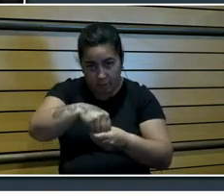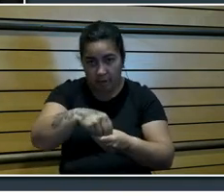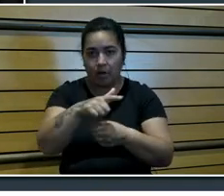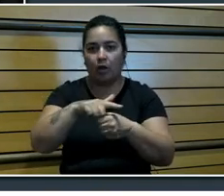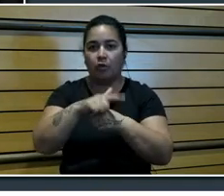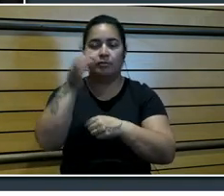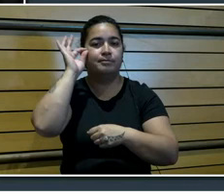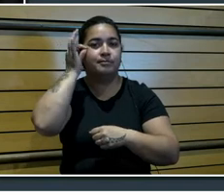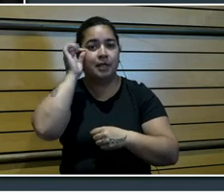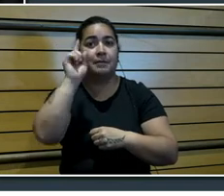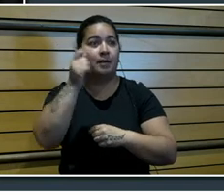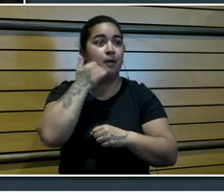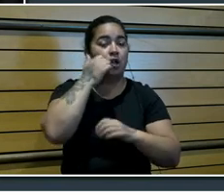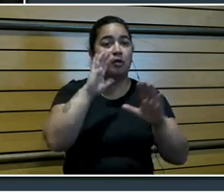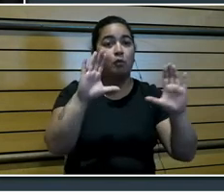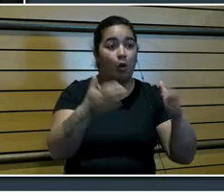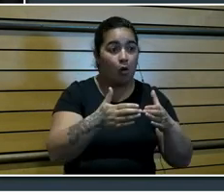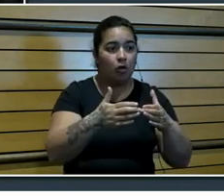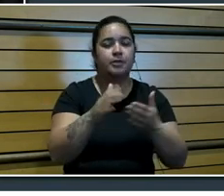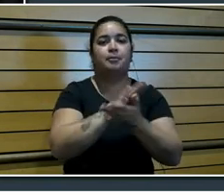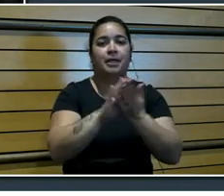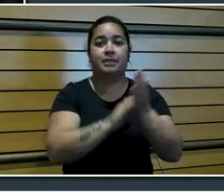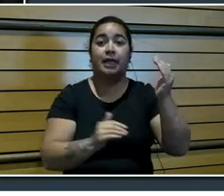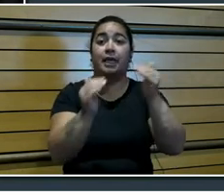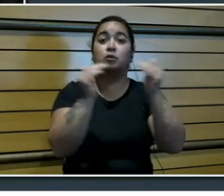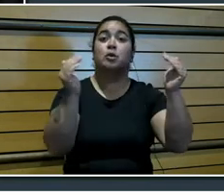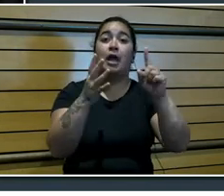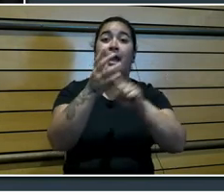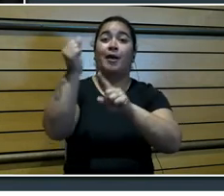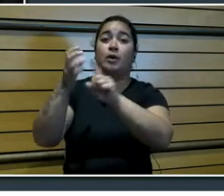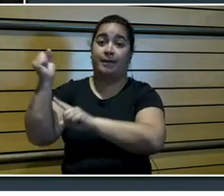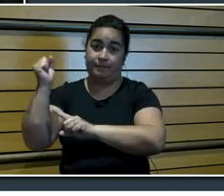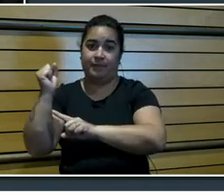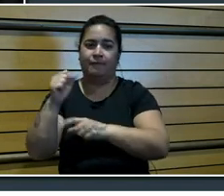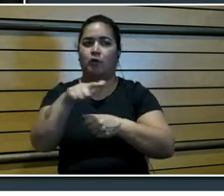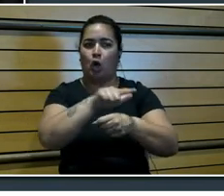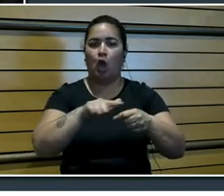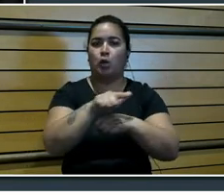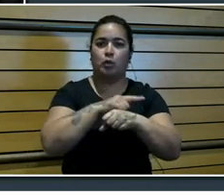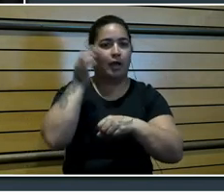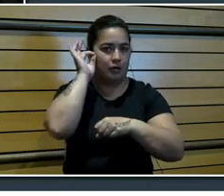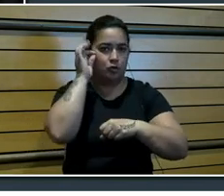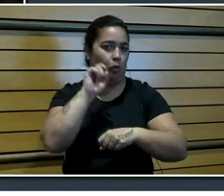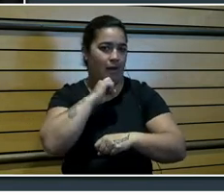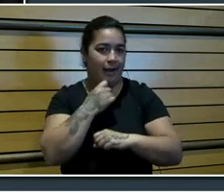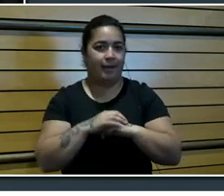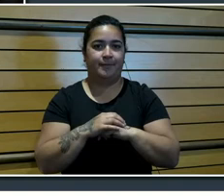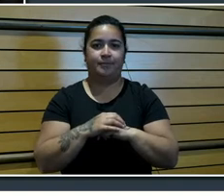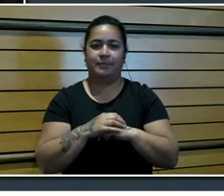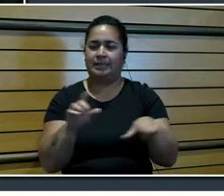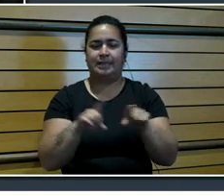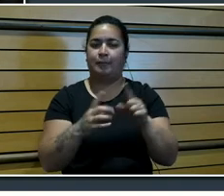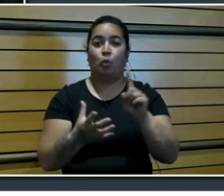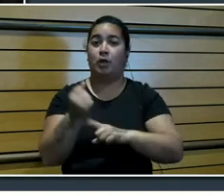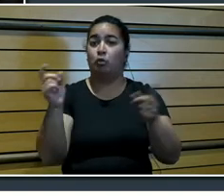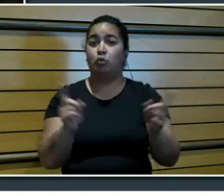to be the mechanism that ensures these equitable outcomes for policy from local governing bodies. And this is also a win for democracy.